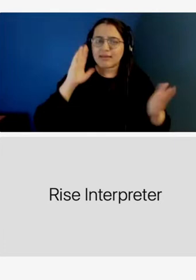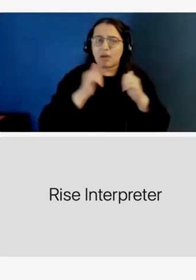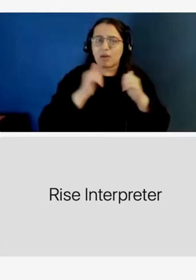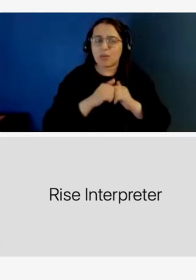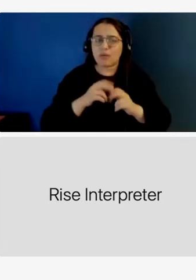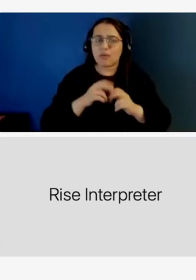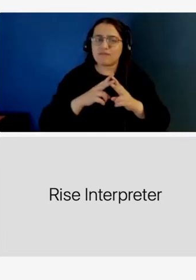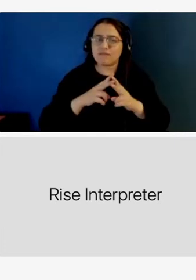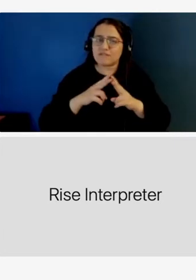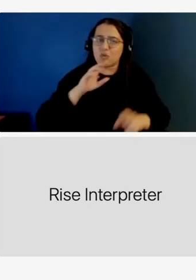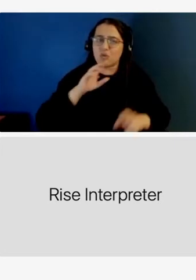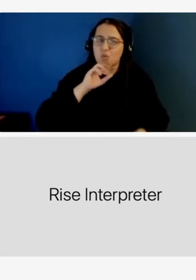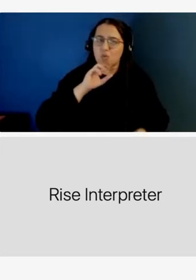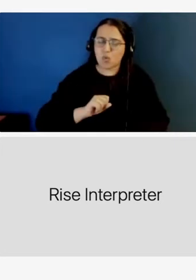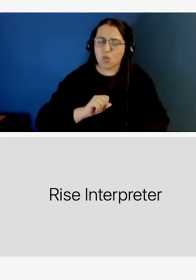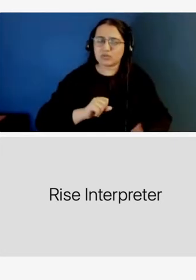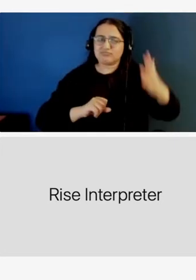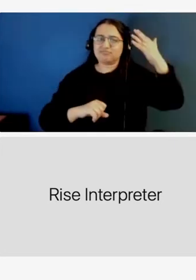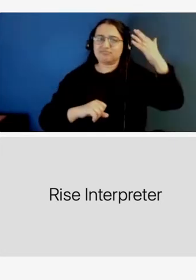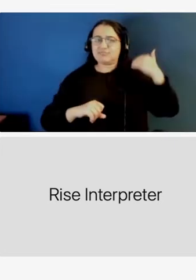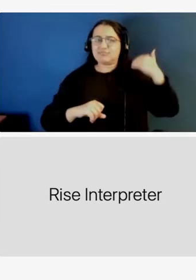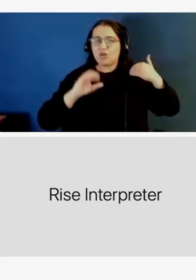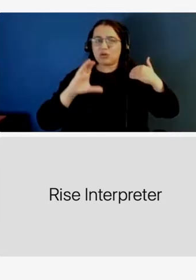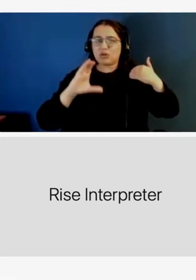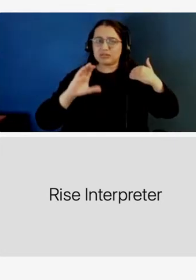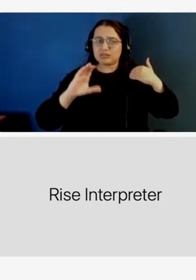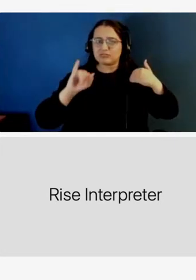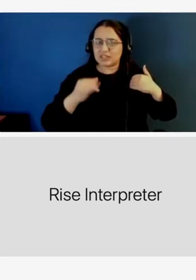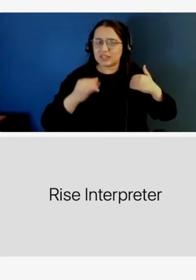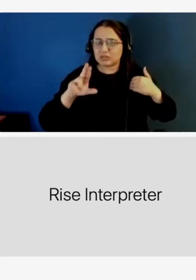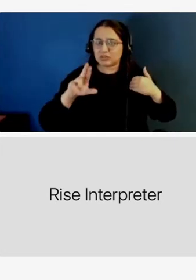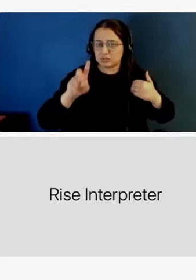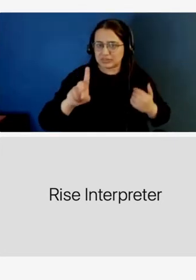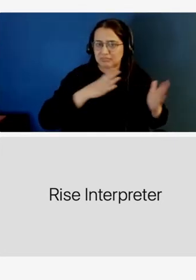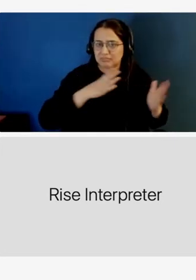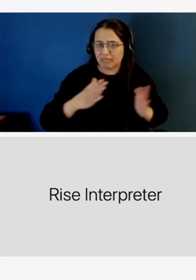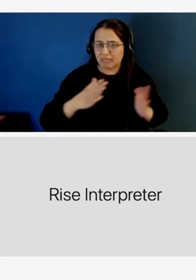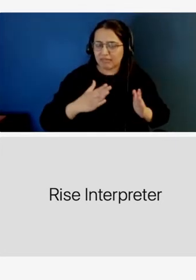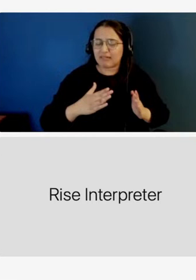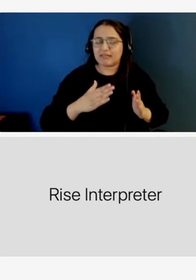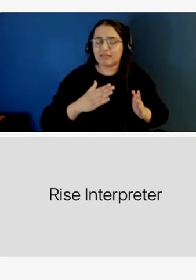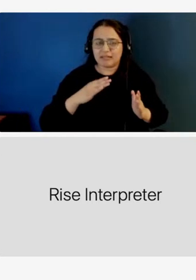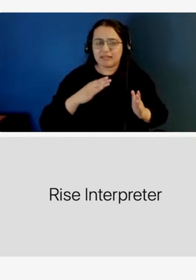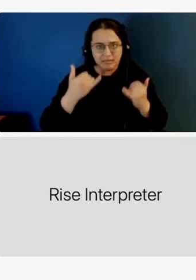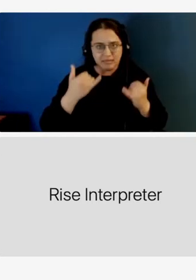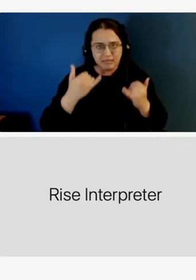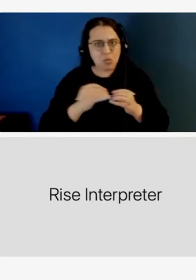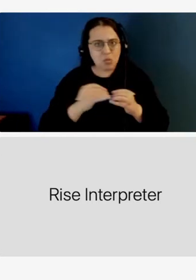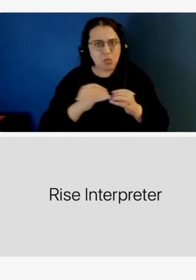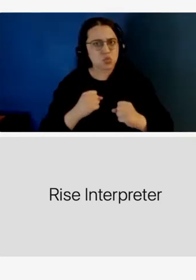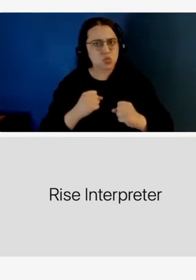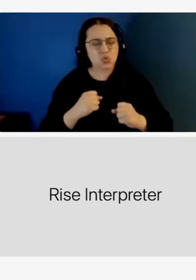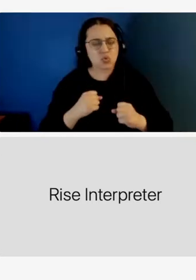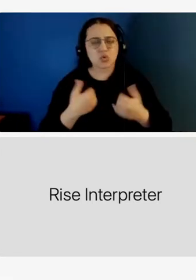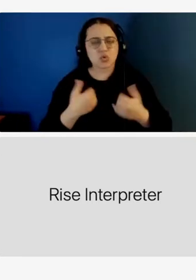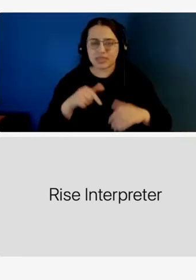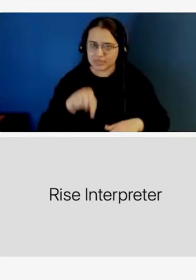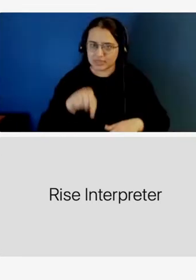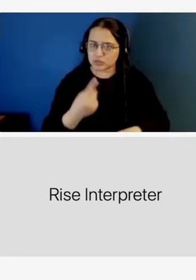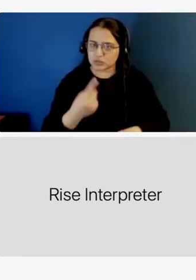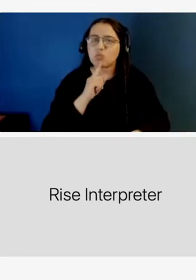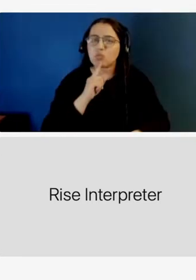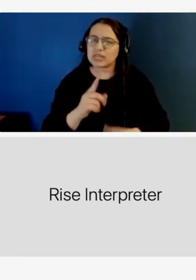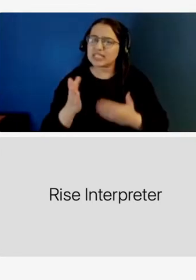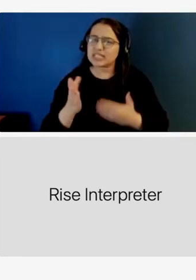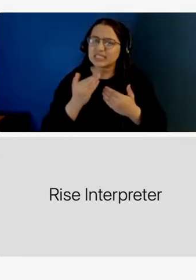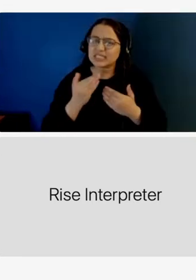old Colton Joint Unified plan. And this one is very easy to read and very easy